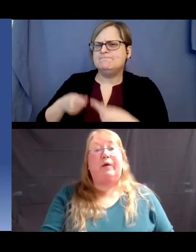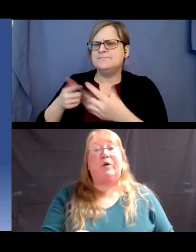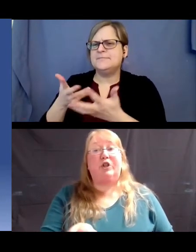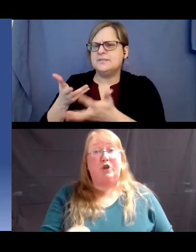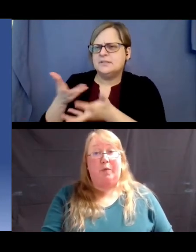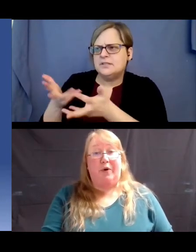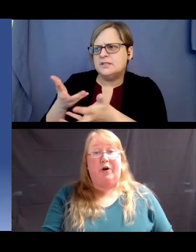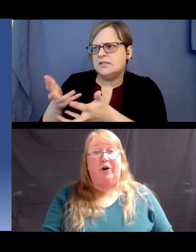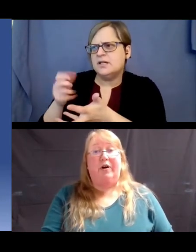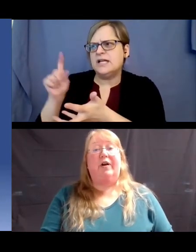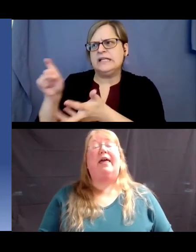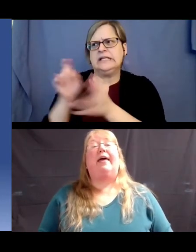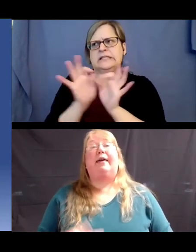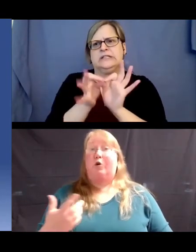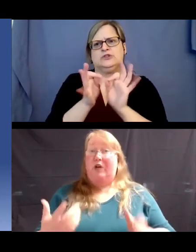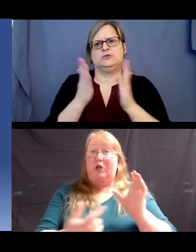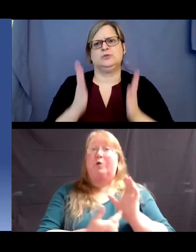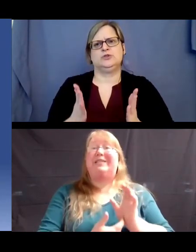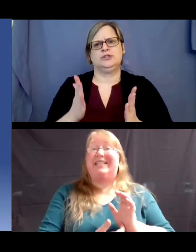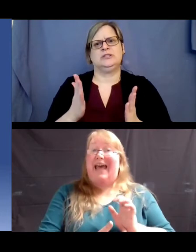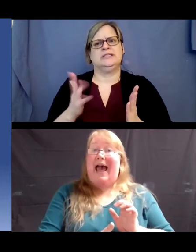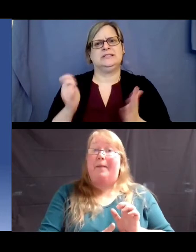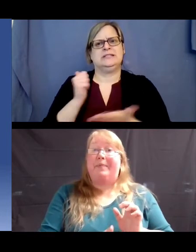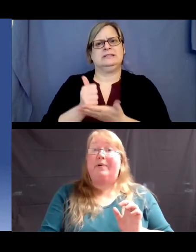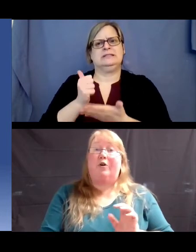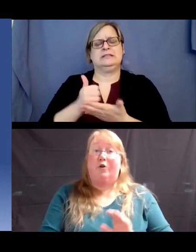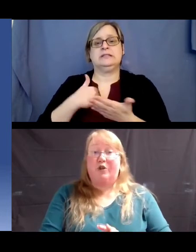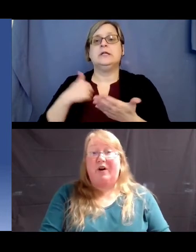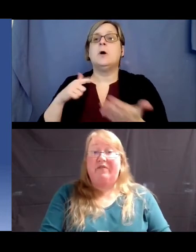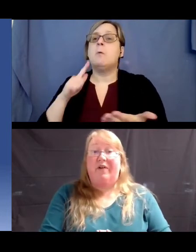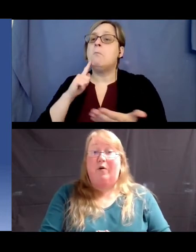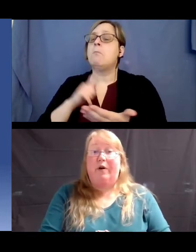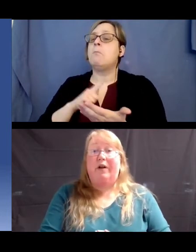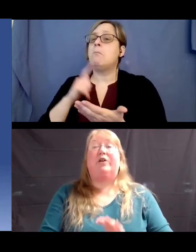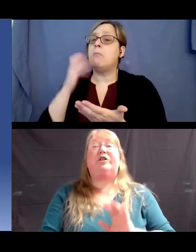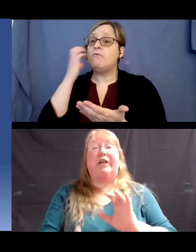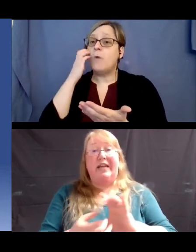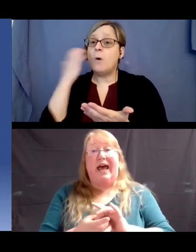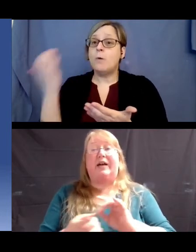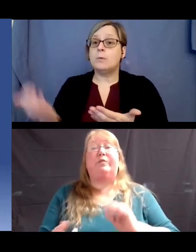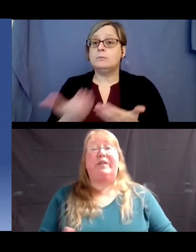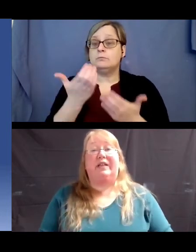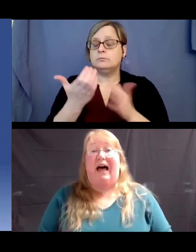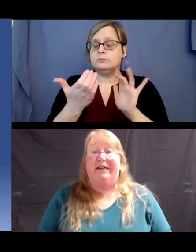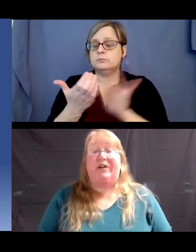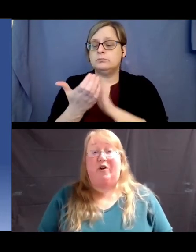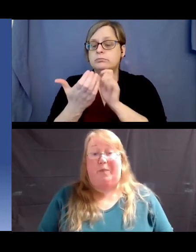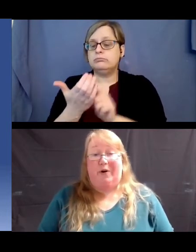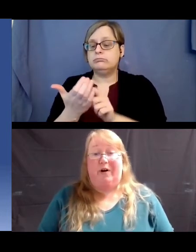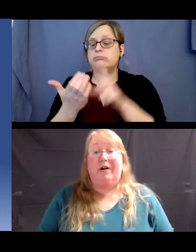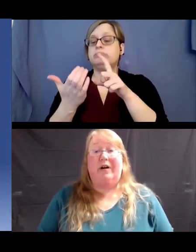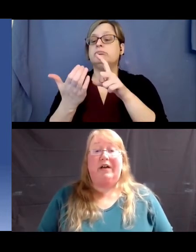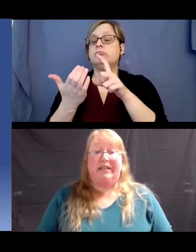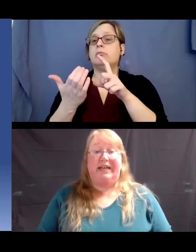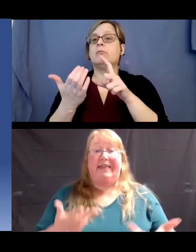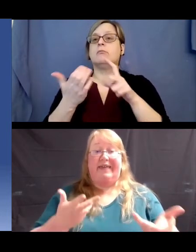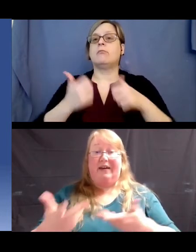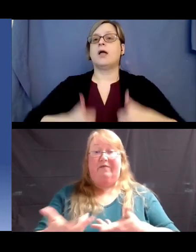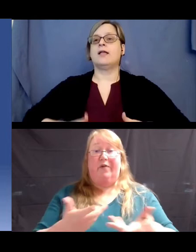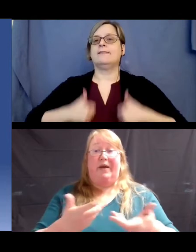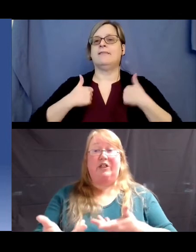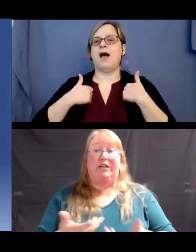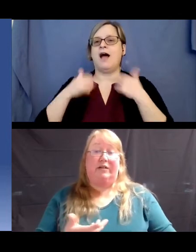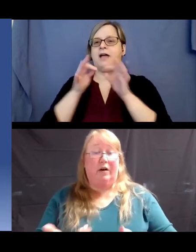sign language interpreter, you can use this app on your smartphone to connect with a live interpreter to get